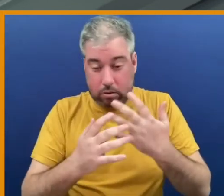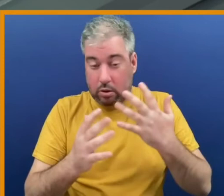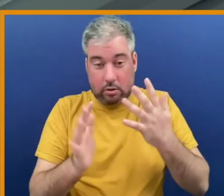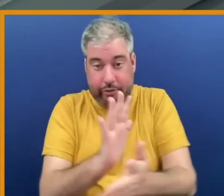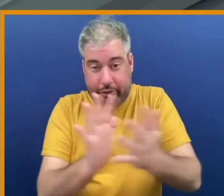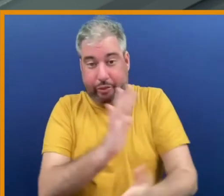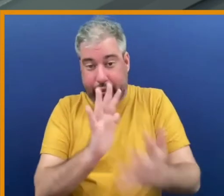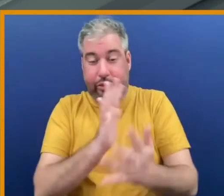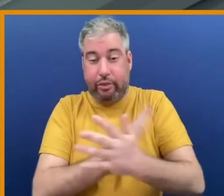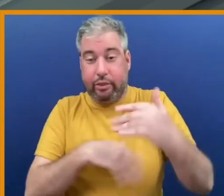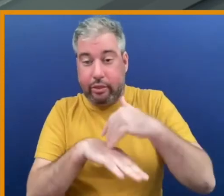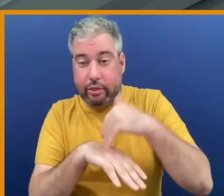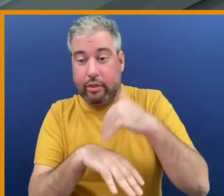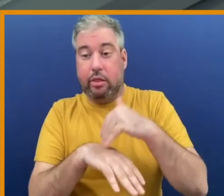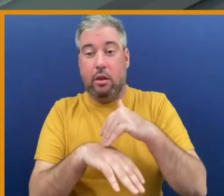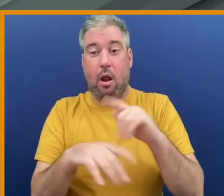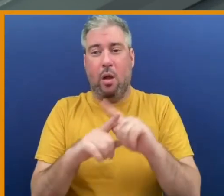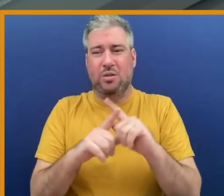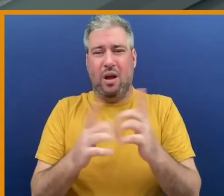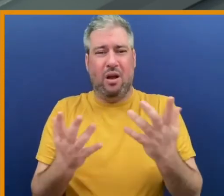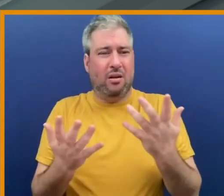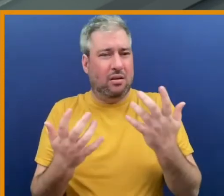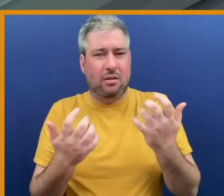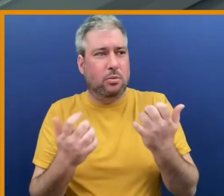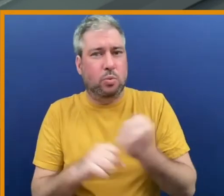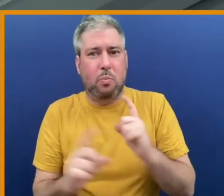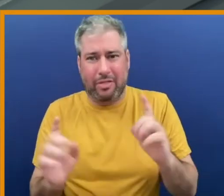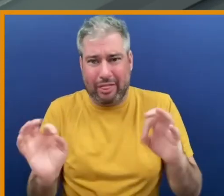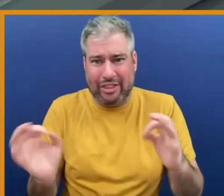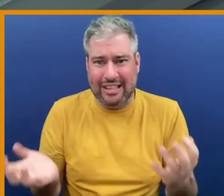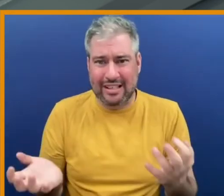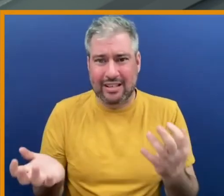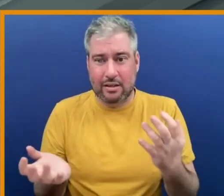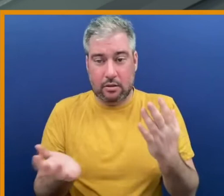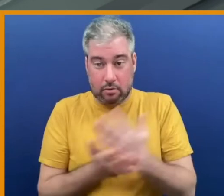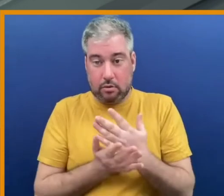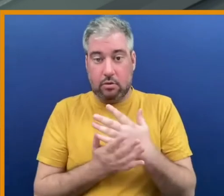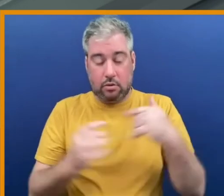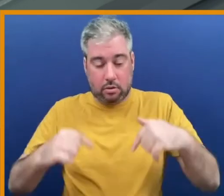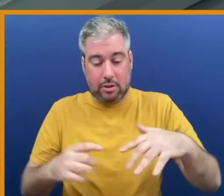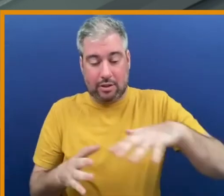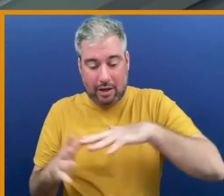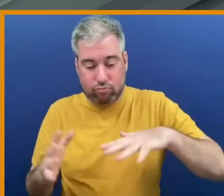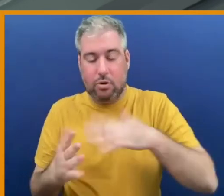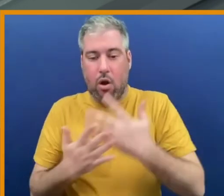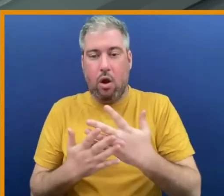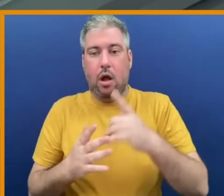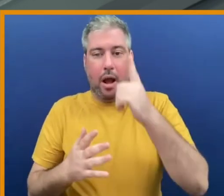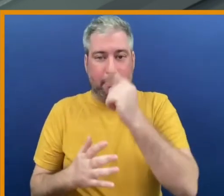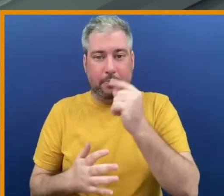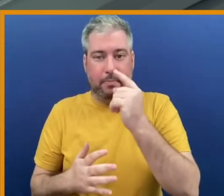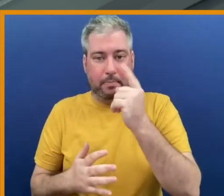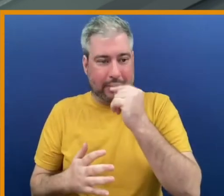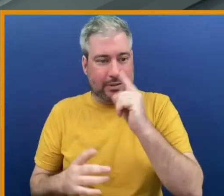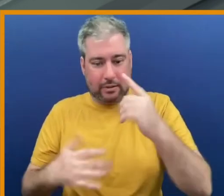country is built on a simple mantra. It doesn't matter who you are, the rules are the rules, and if you break the rules, you get punished. Now, whether it's holding